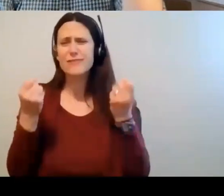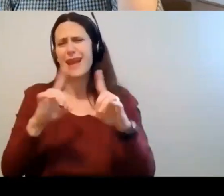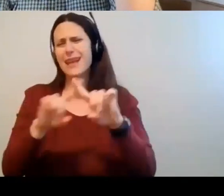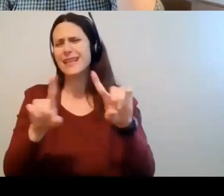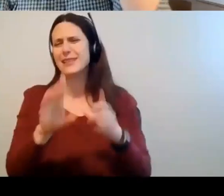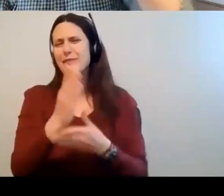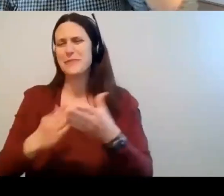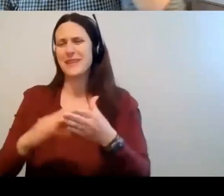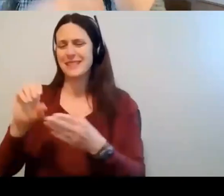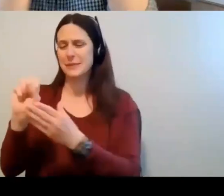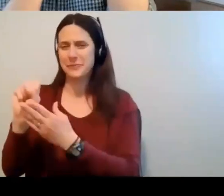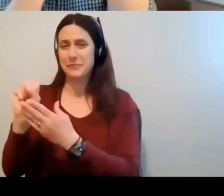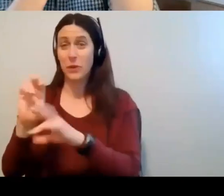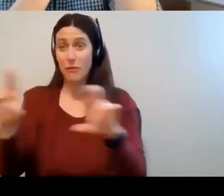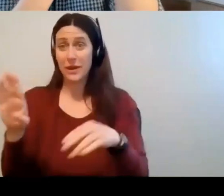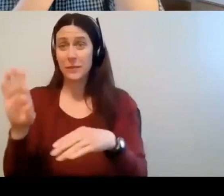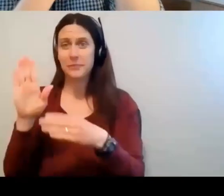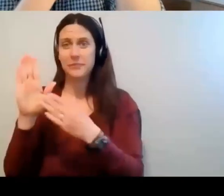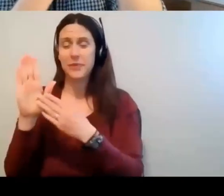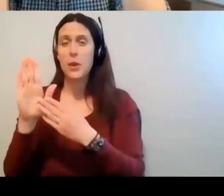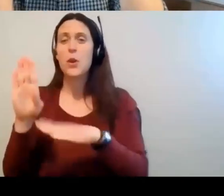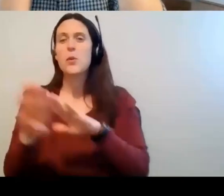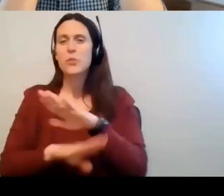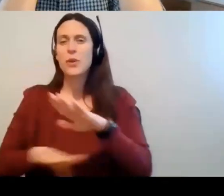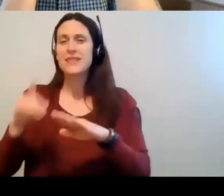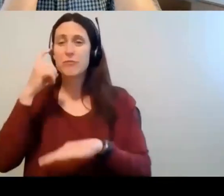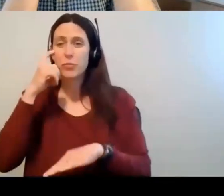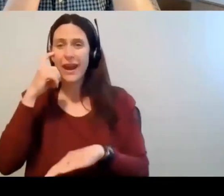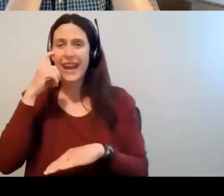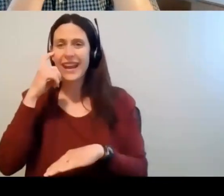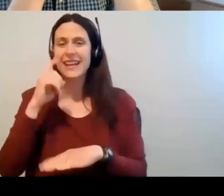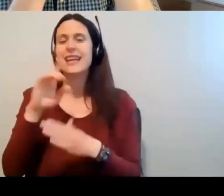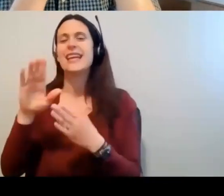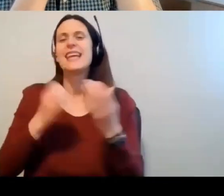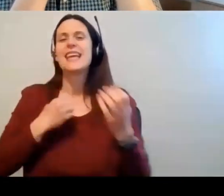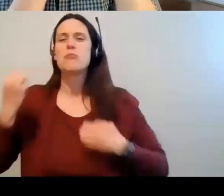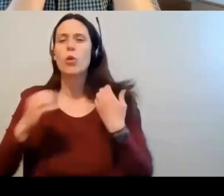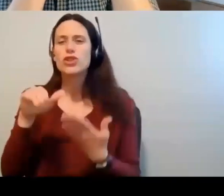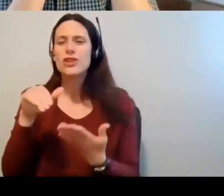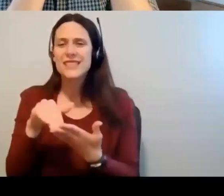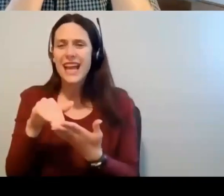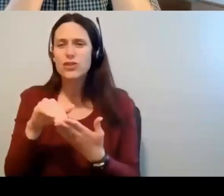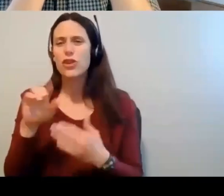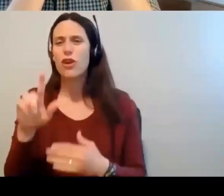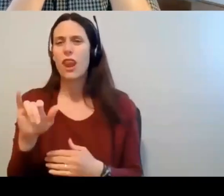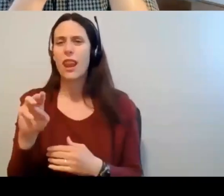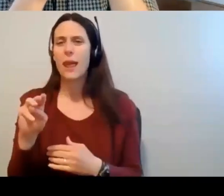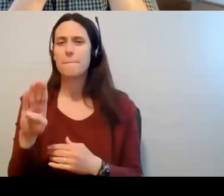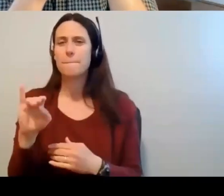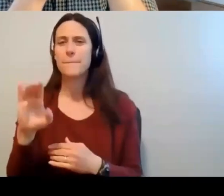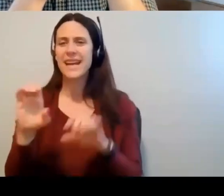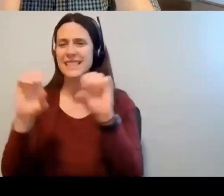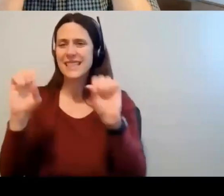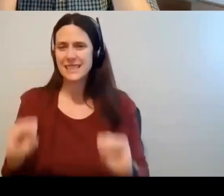Okay, so quick review. Ready? Primitive brain, body functions. Emotional center of our brain, limbic system,